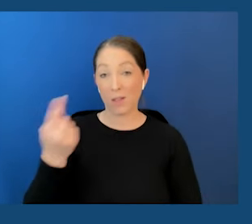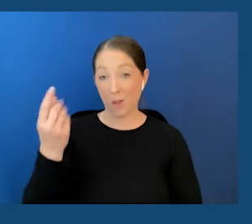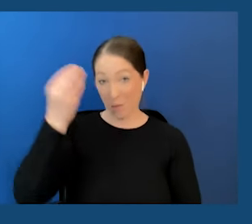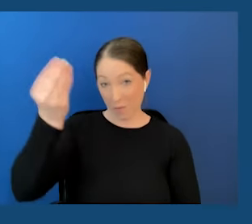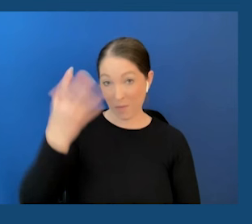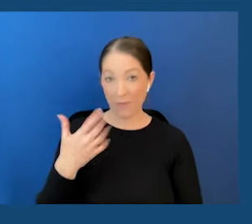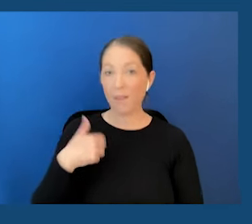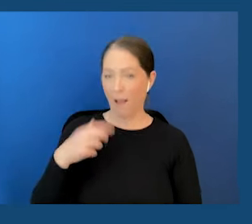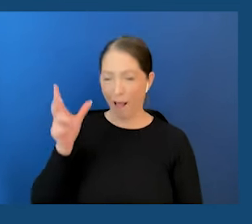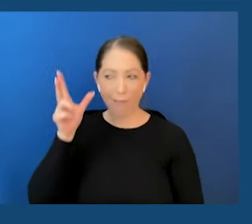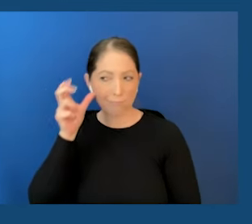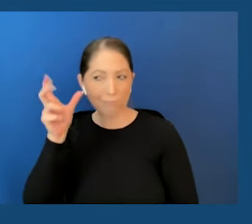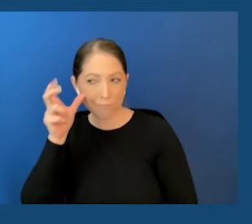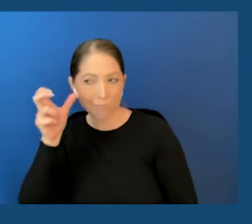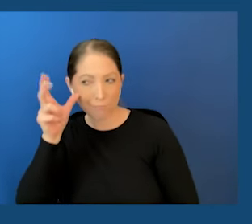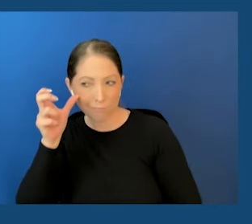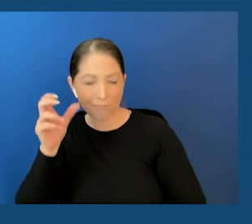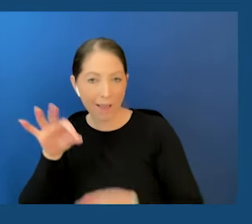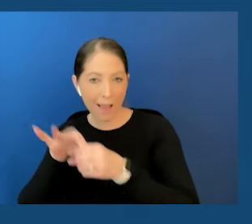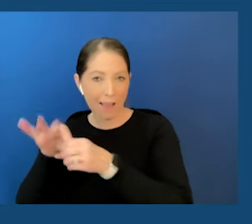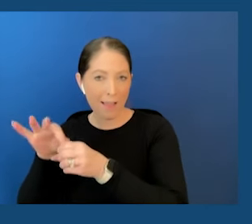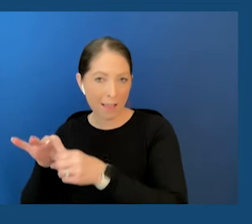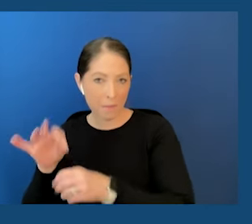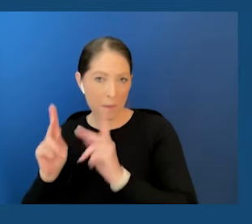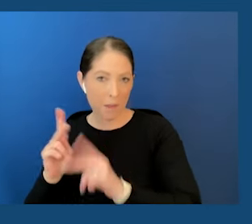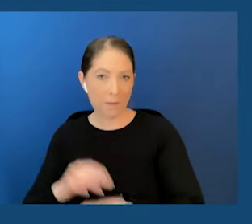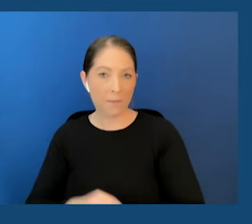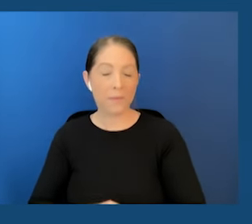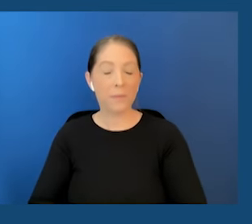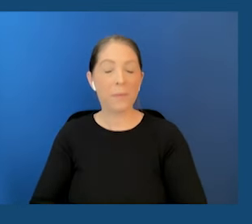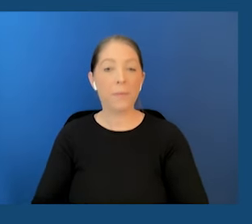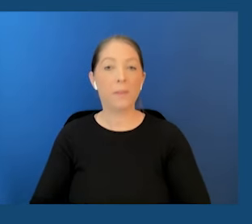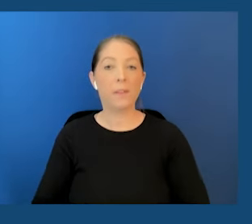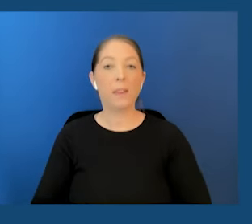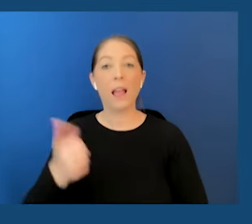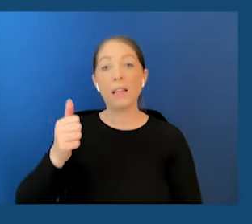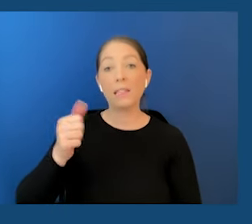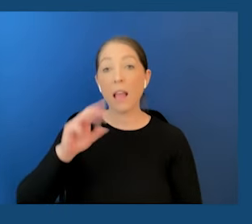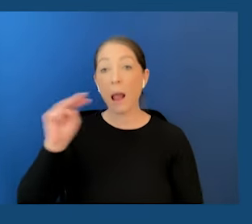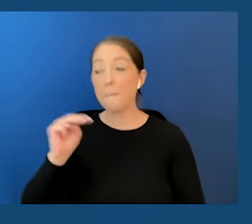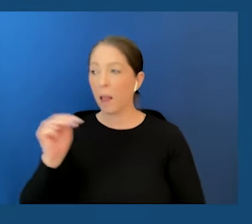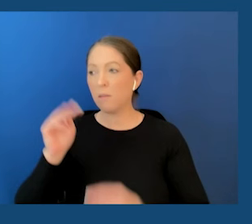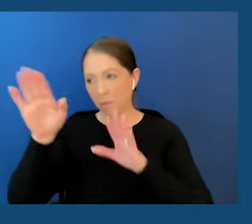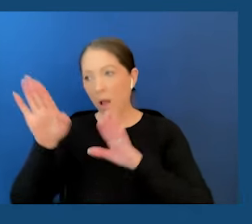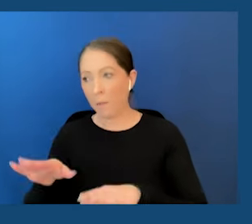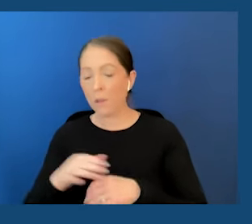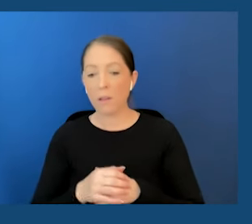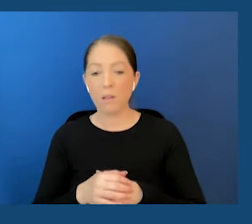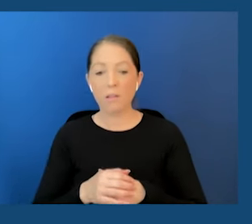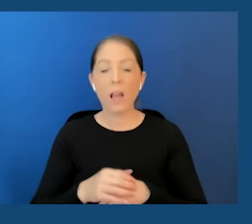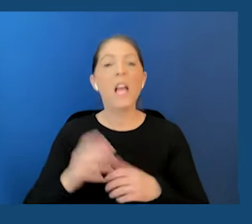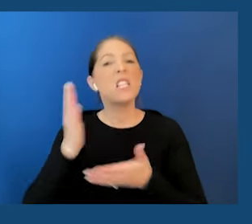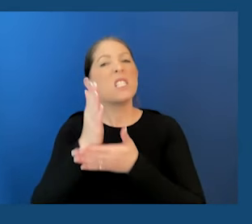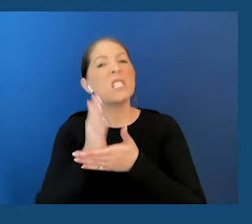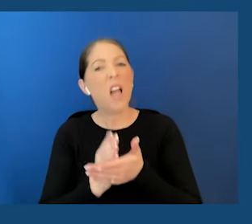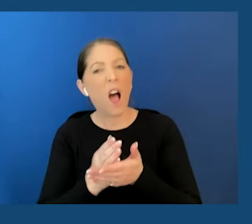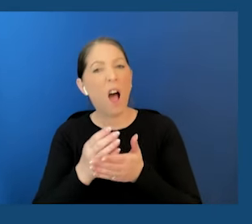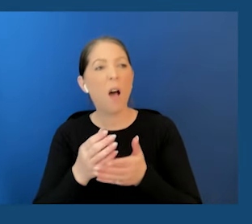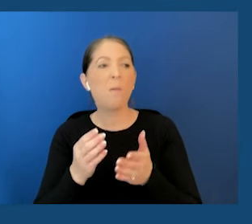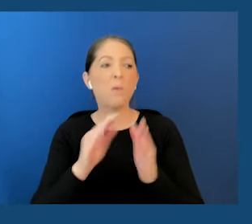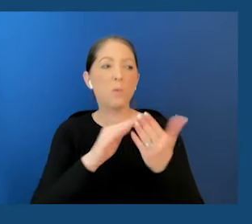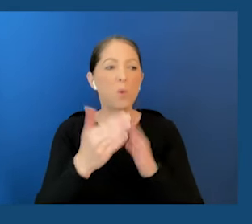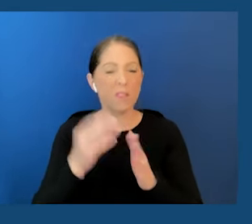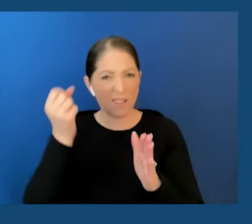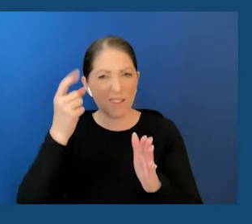officials, that $10 million is great, but some communities are a little smaller, and it's hard to even figure out how you would spend $10 million, so we're